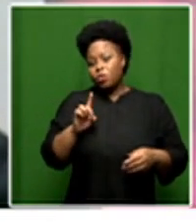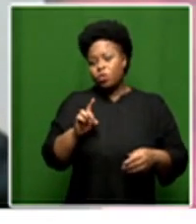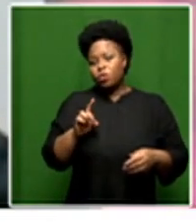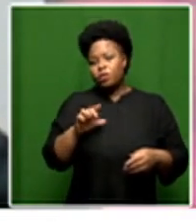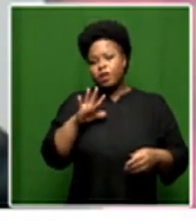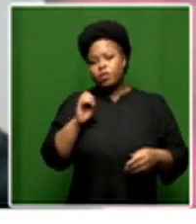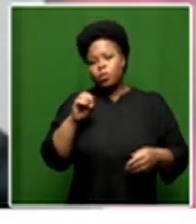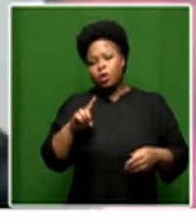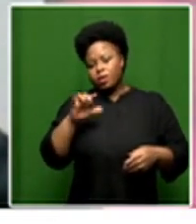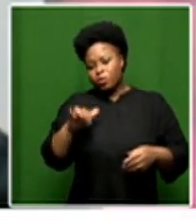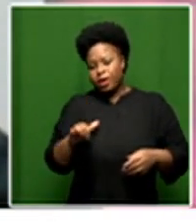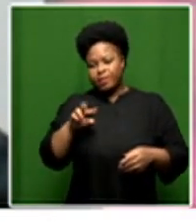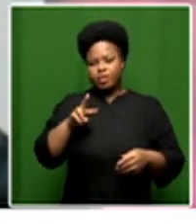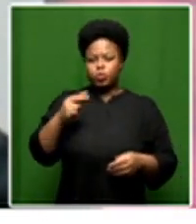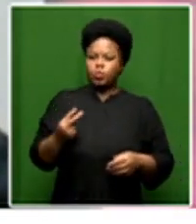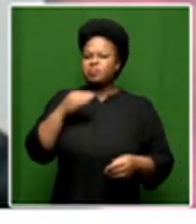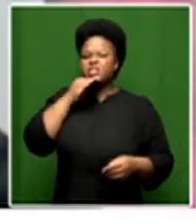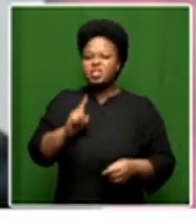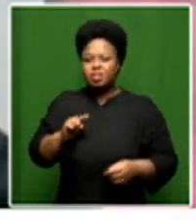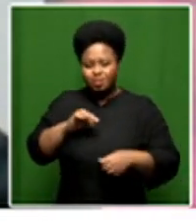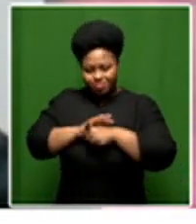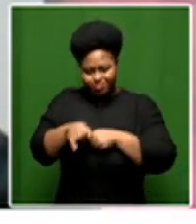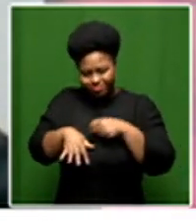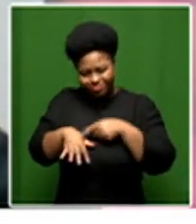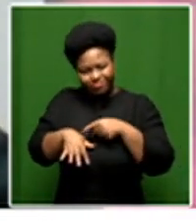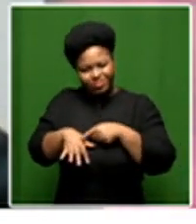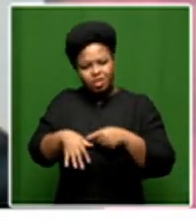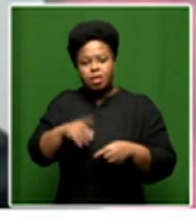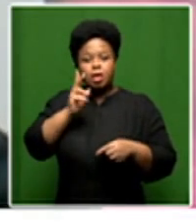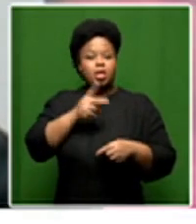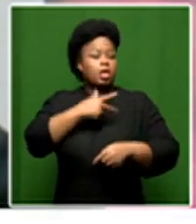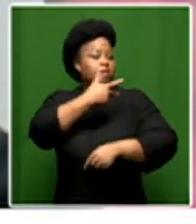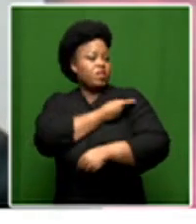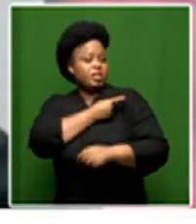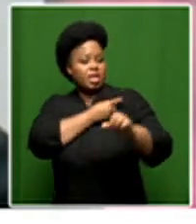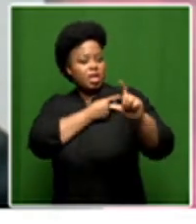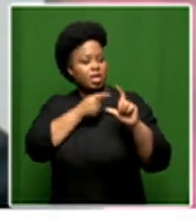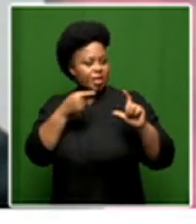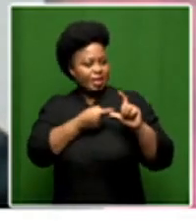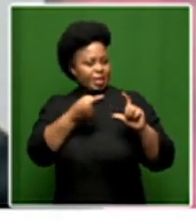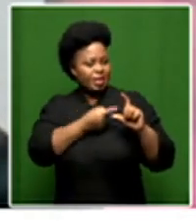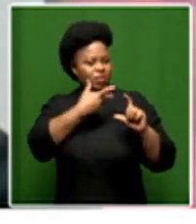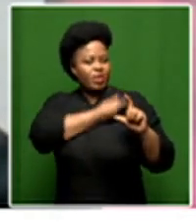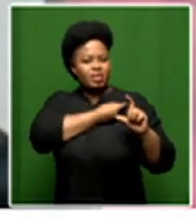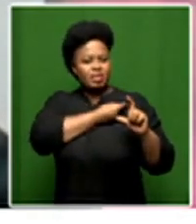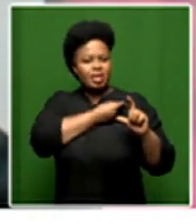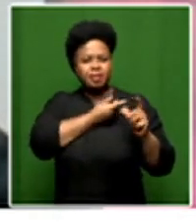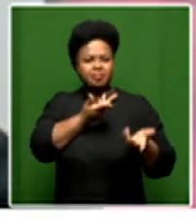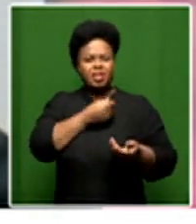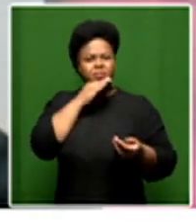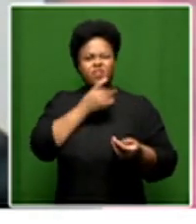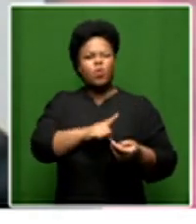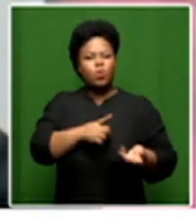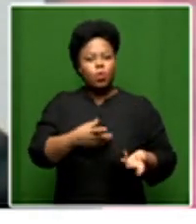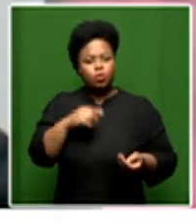501v2 means, but also what then the vaccine is meant for. Because generally, Sakina, there are